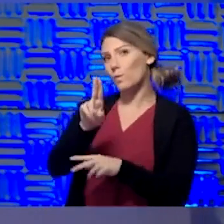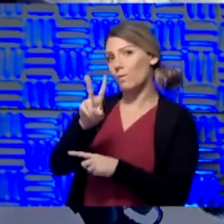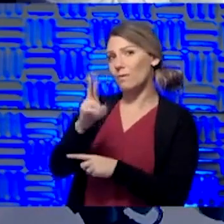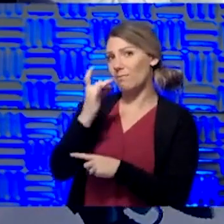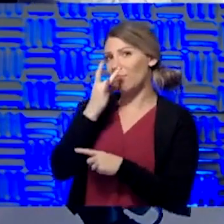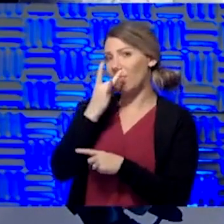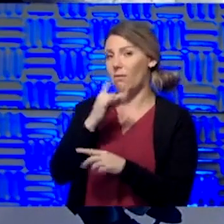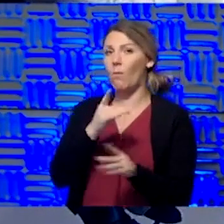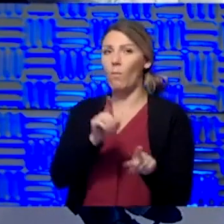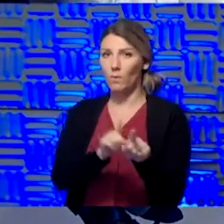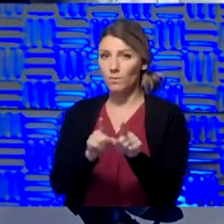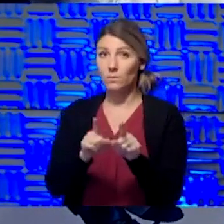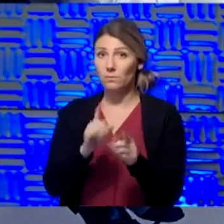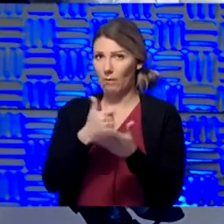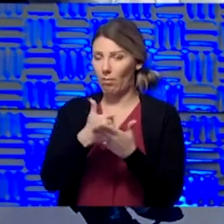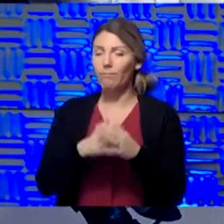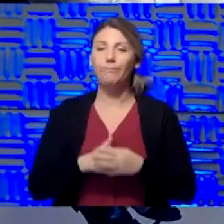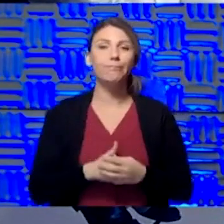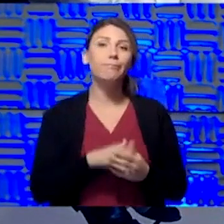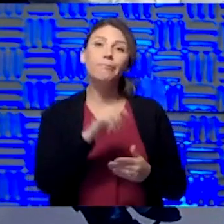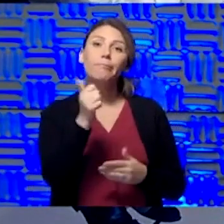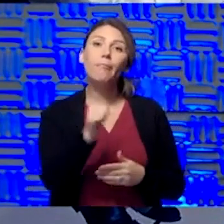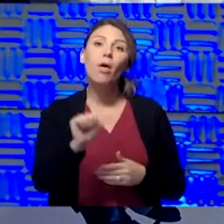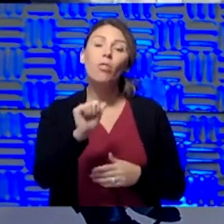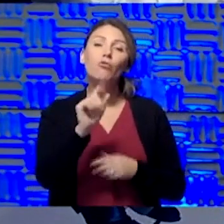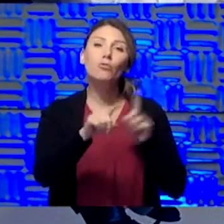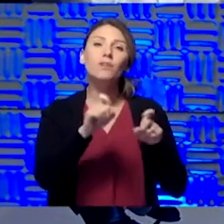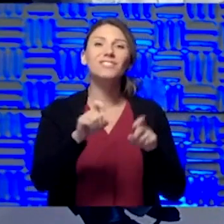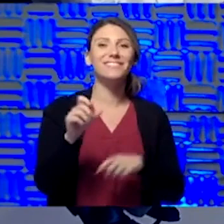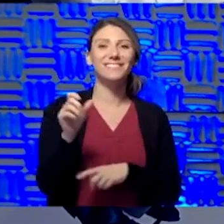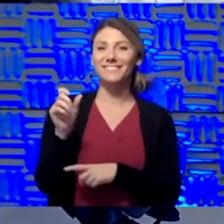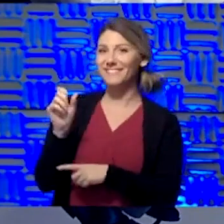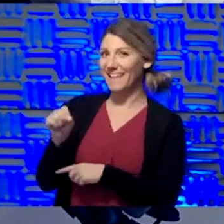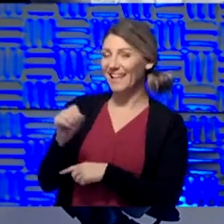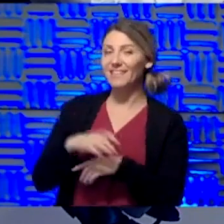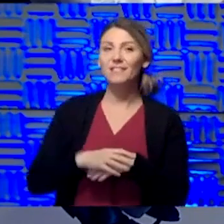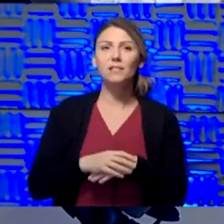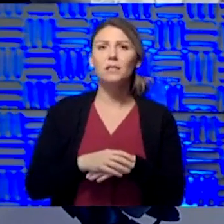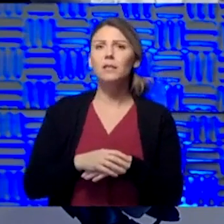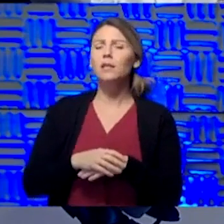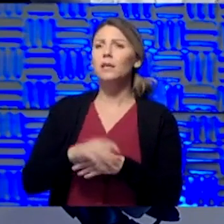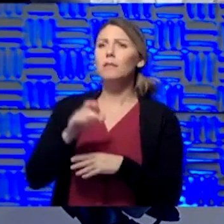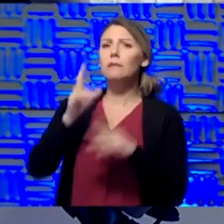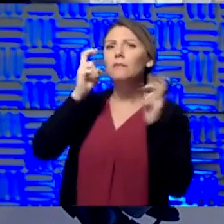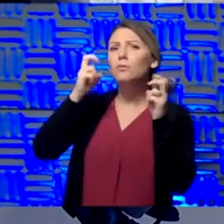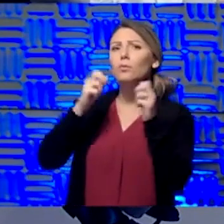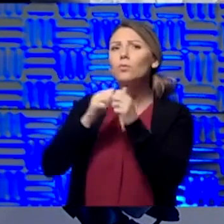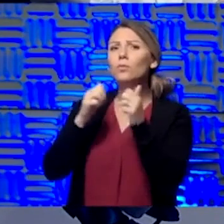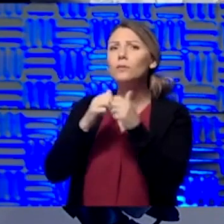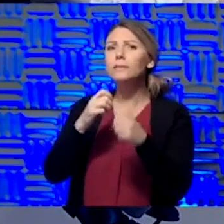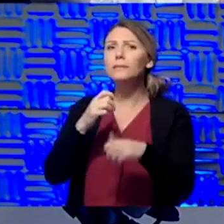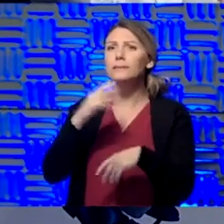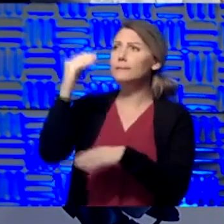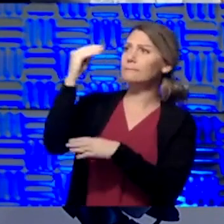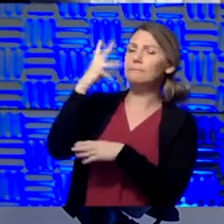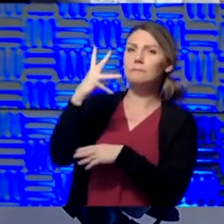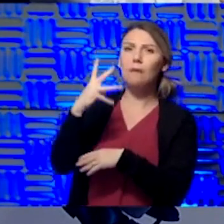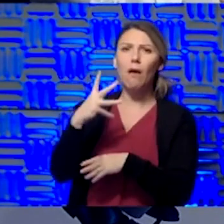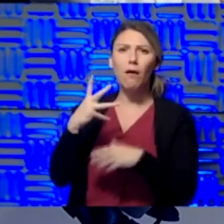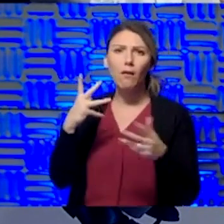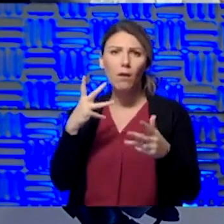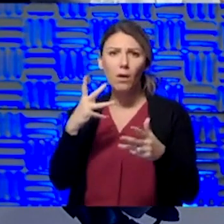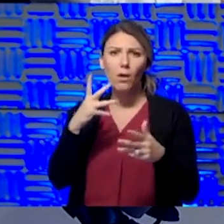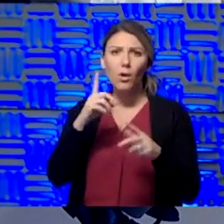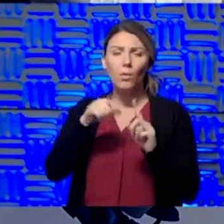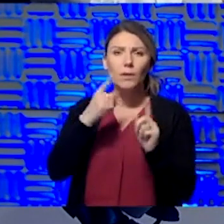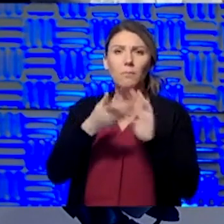help. Other questions? Yes. What about the issue with sunlight when it warms up? Will that help stop